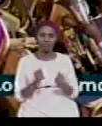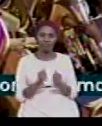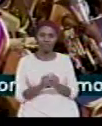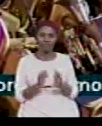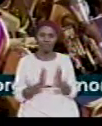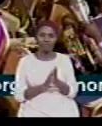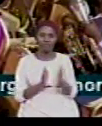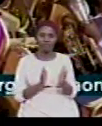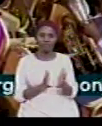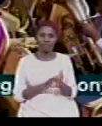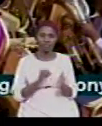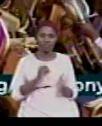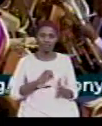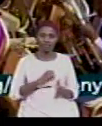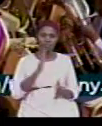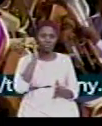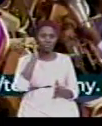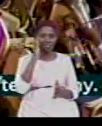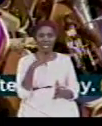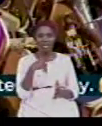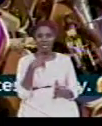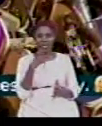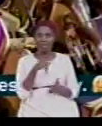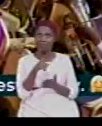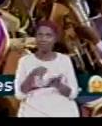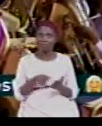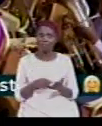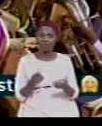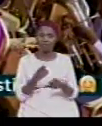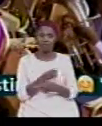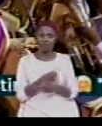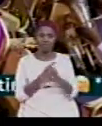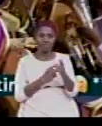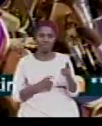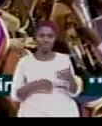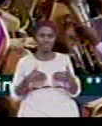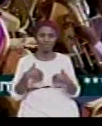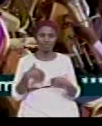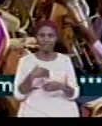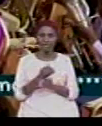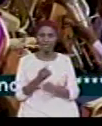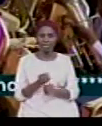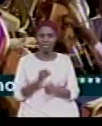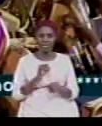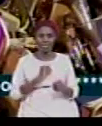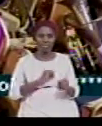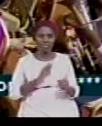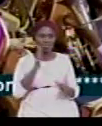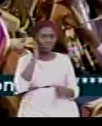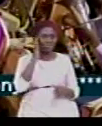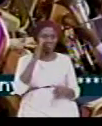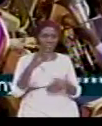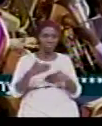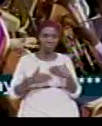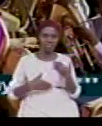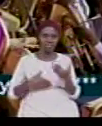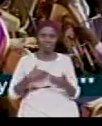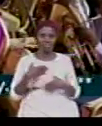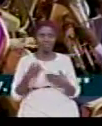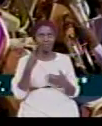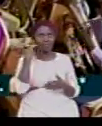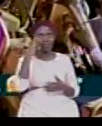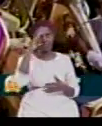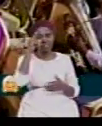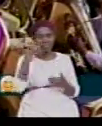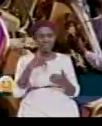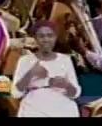Lord. I will say, put your hands, rejoice. The Lord is good. Me. I will rejoice. Time and rejoice.